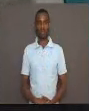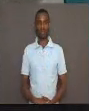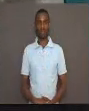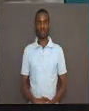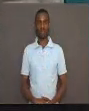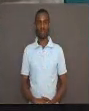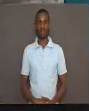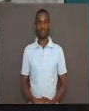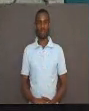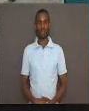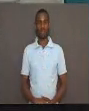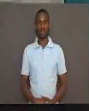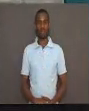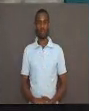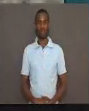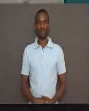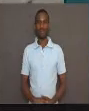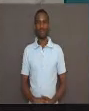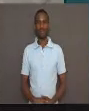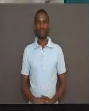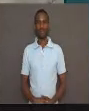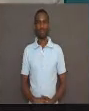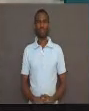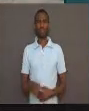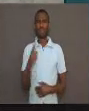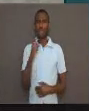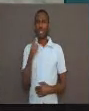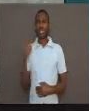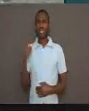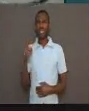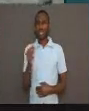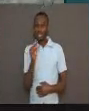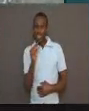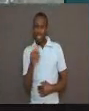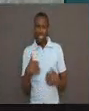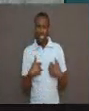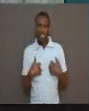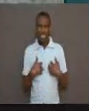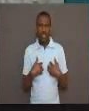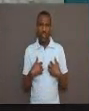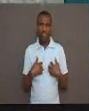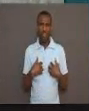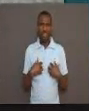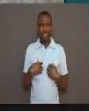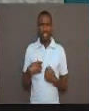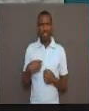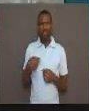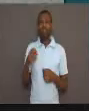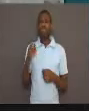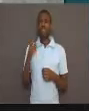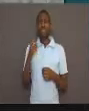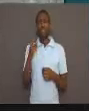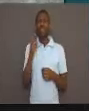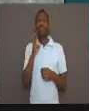Have you ever noticed that some insects seem able to walk on the surface